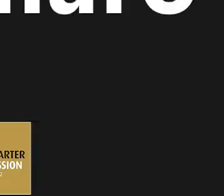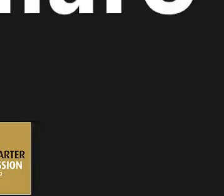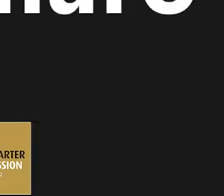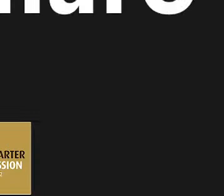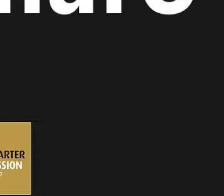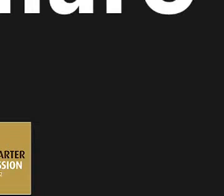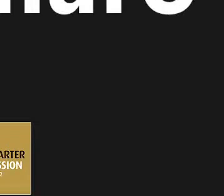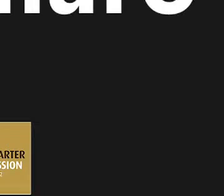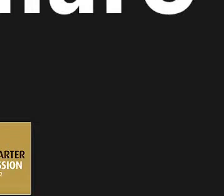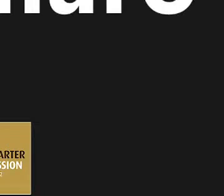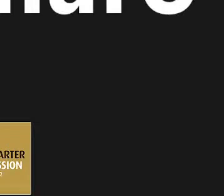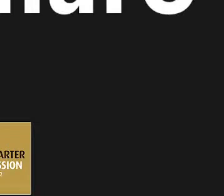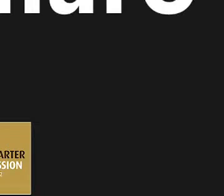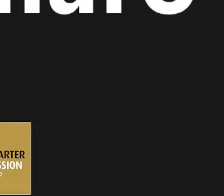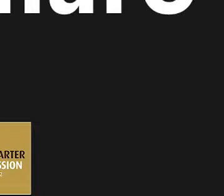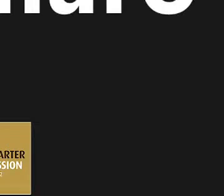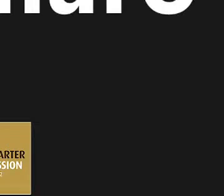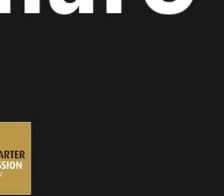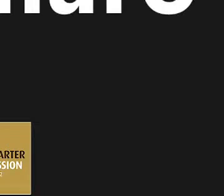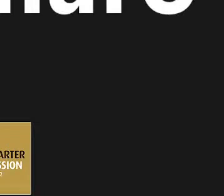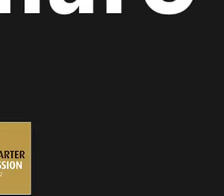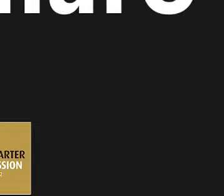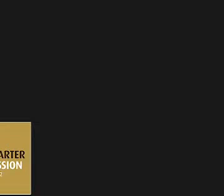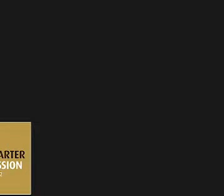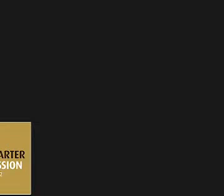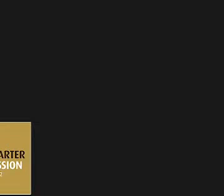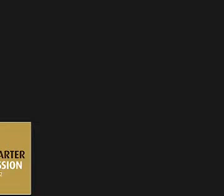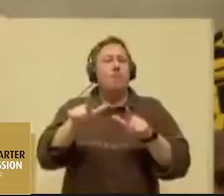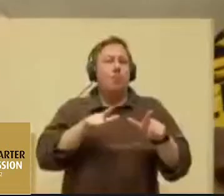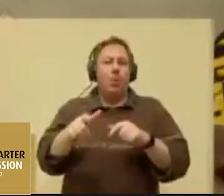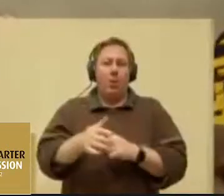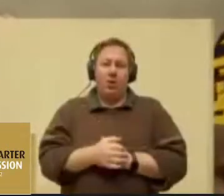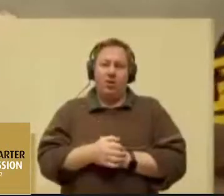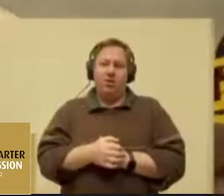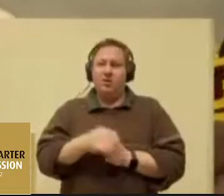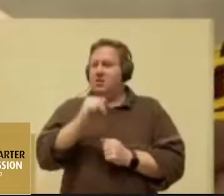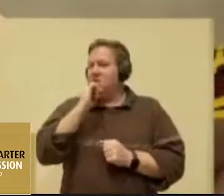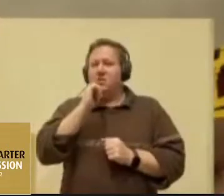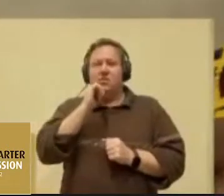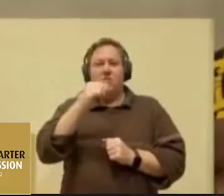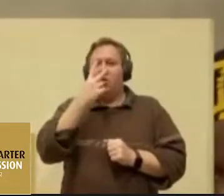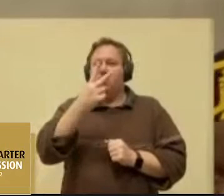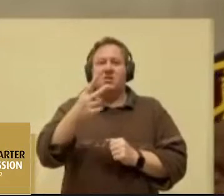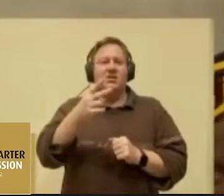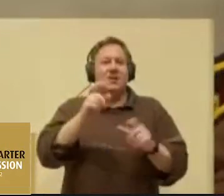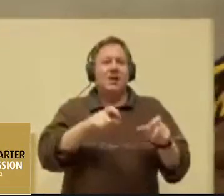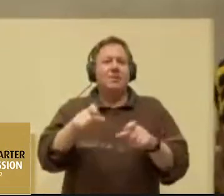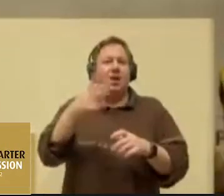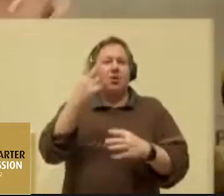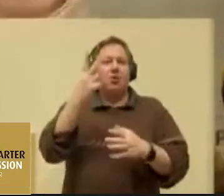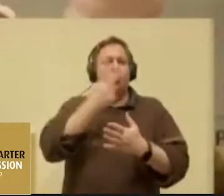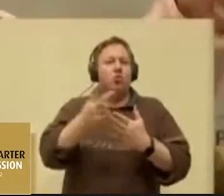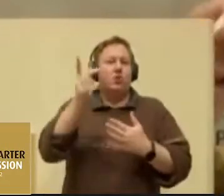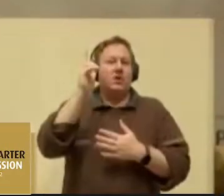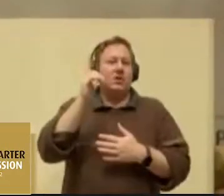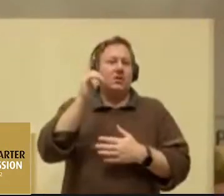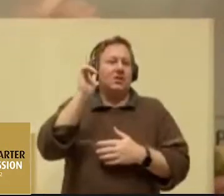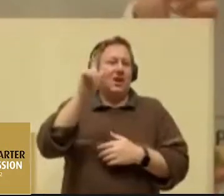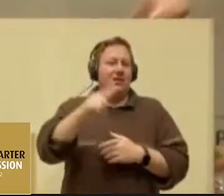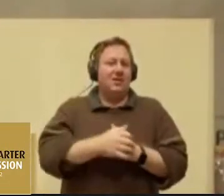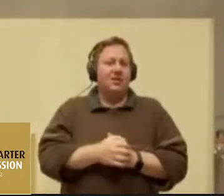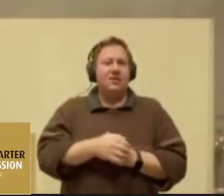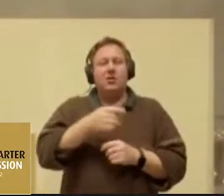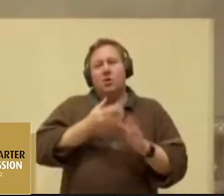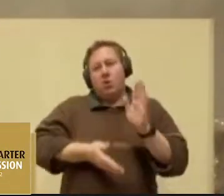northwest and from here they are going to limpopo they will not even see cape town in two weeks time they must go to limpopo